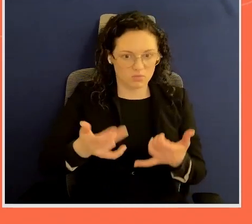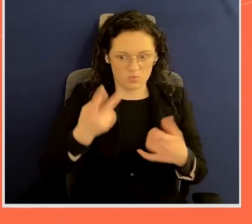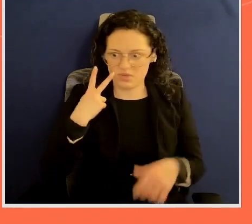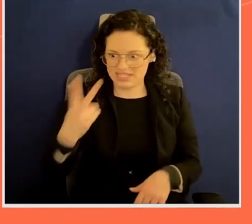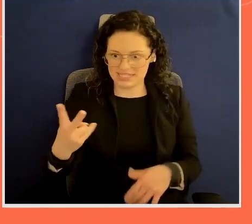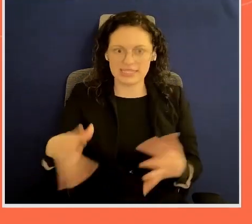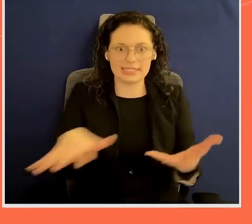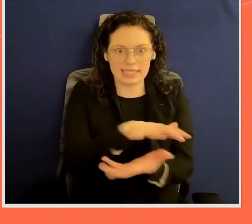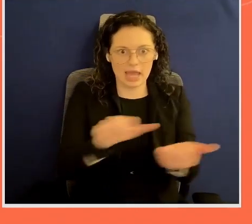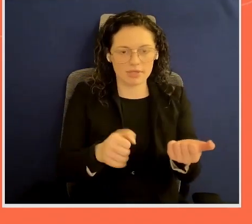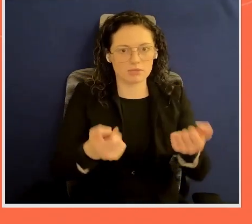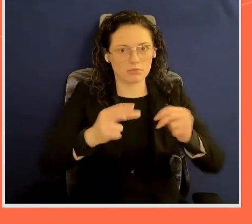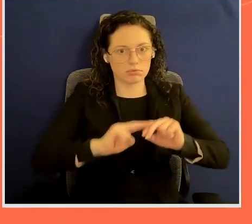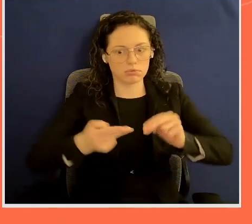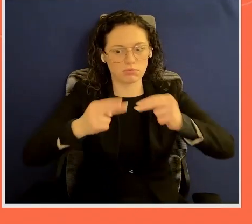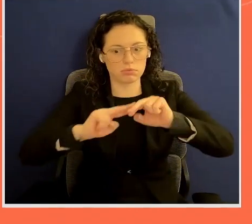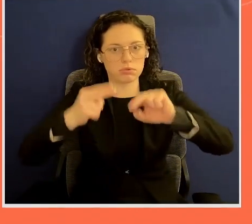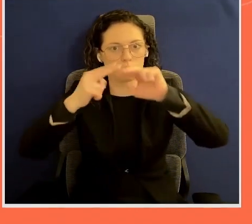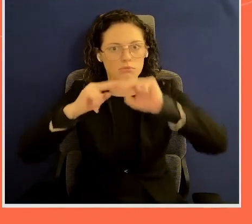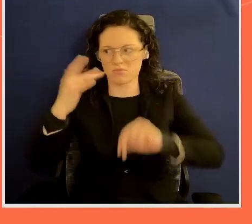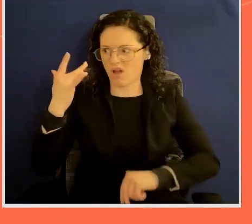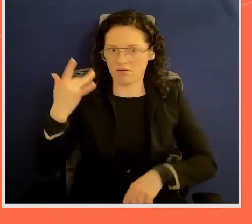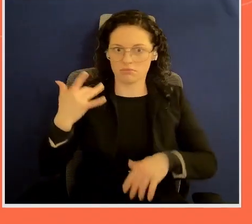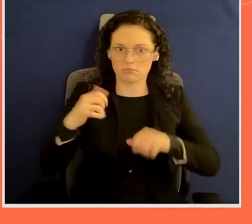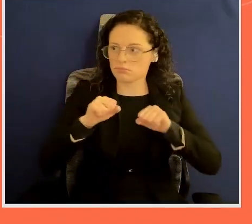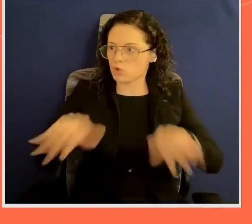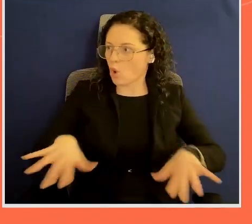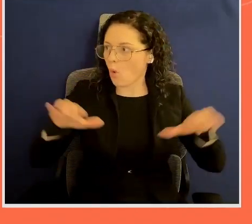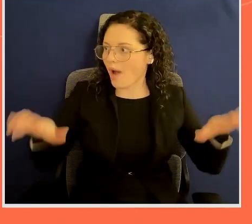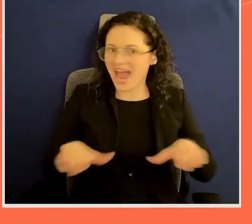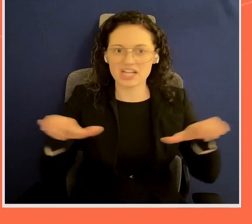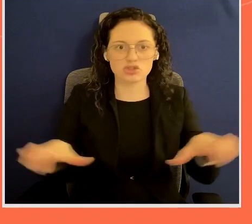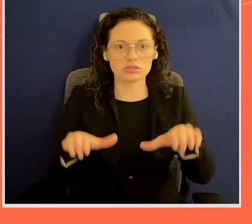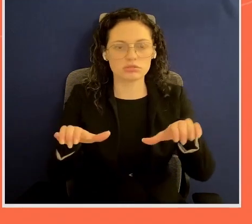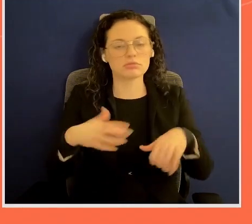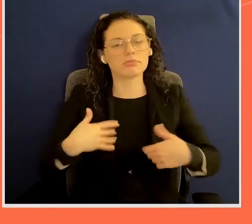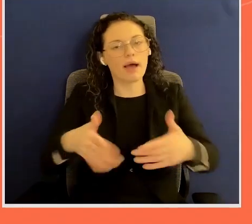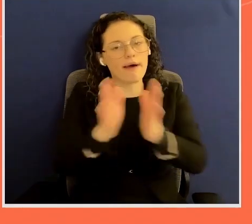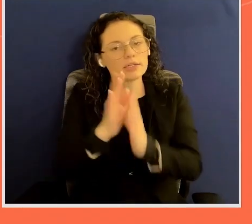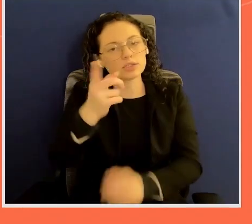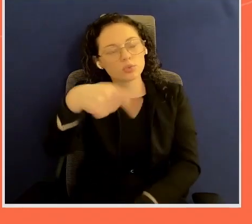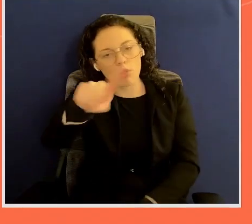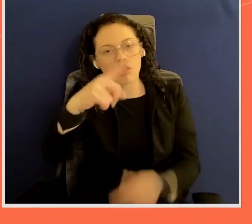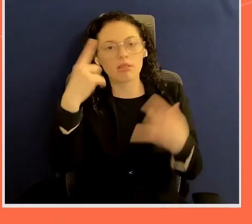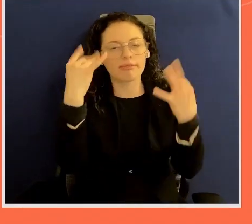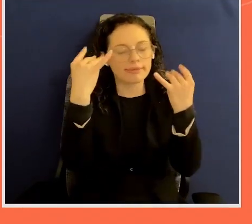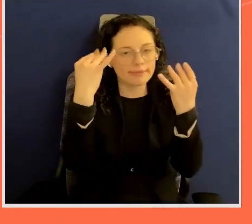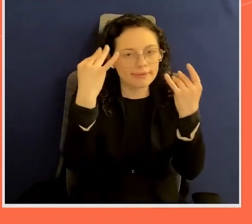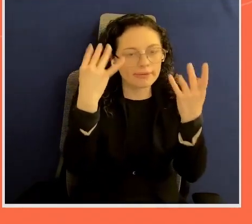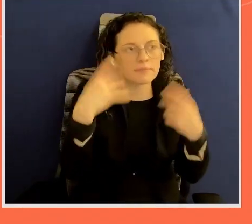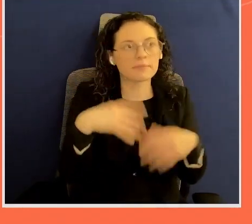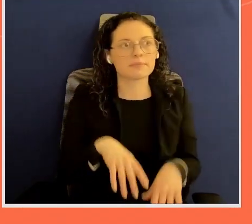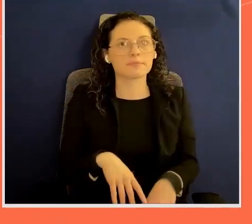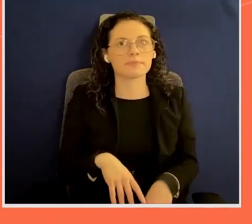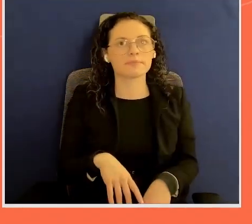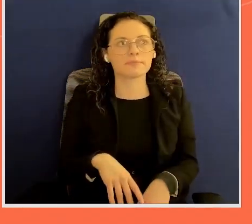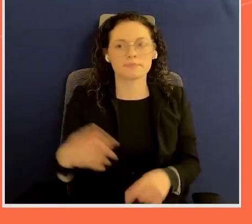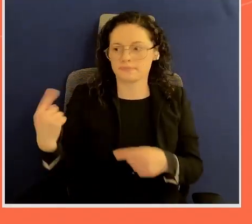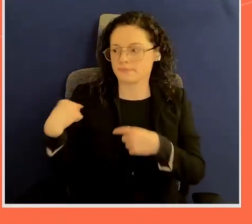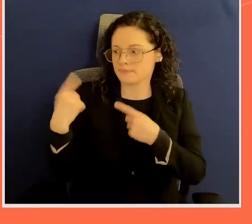some of that, but on a daily basis, life can be trying and complicated.